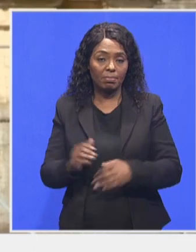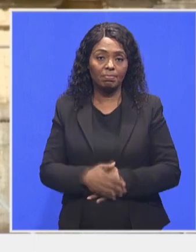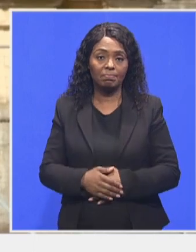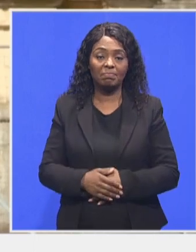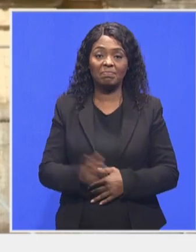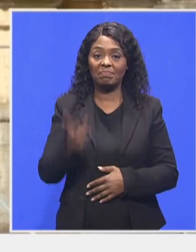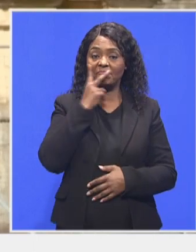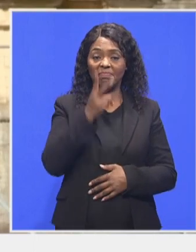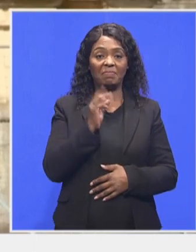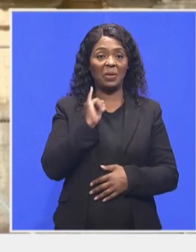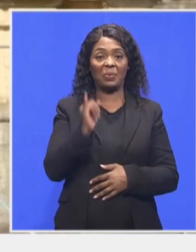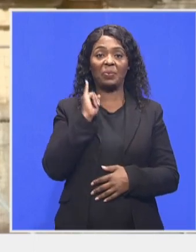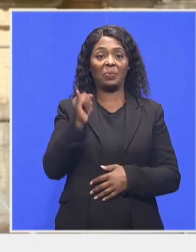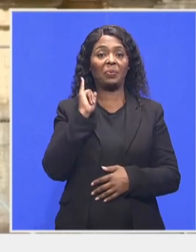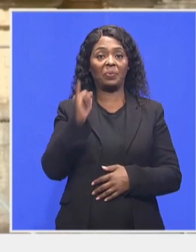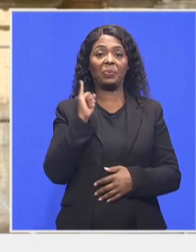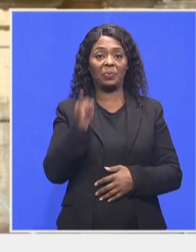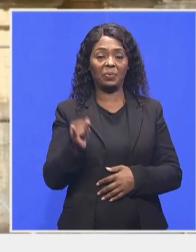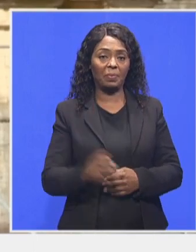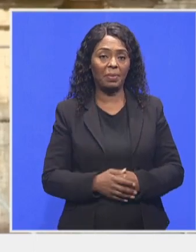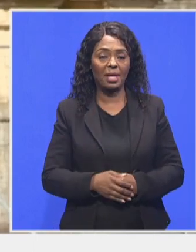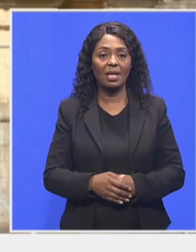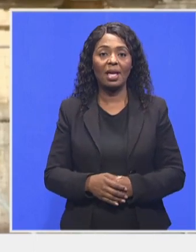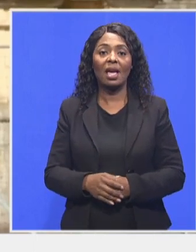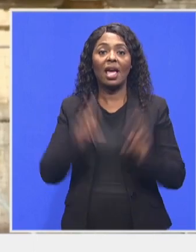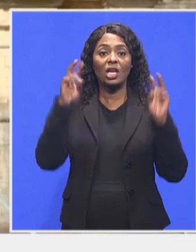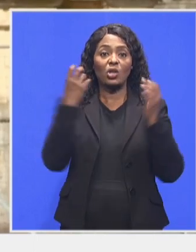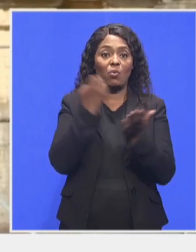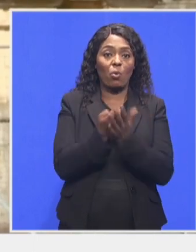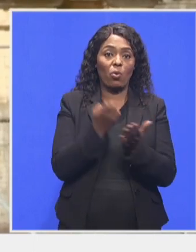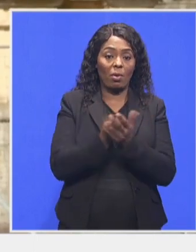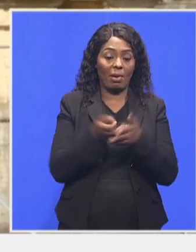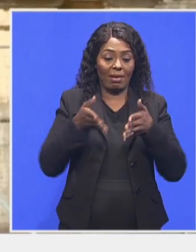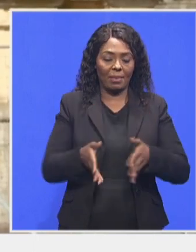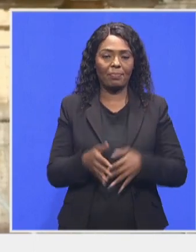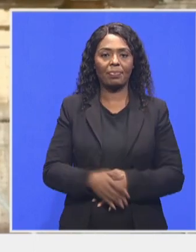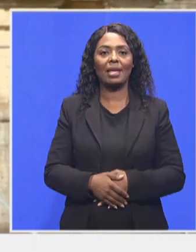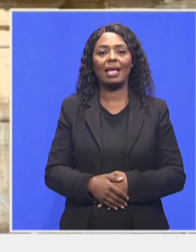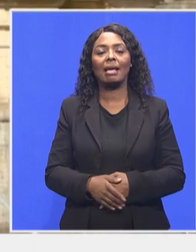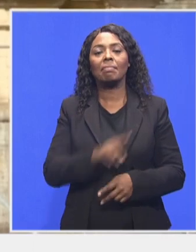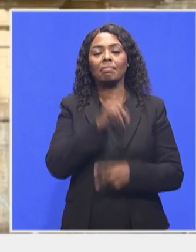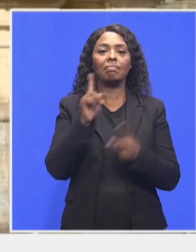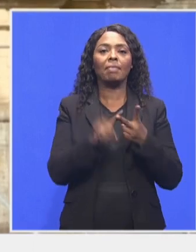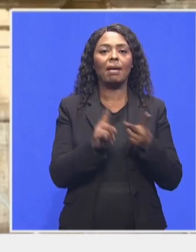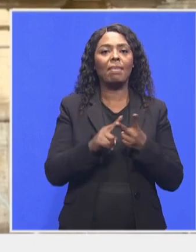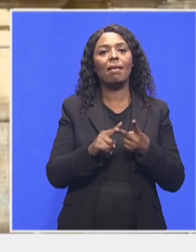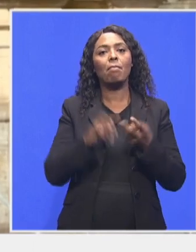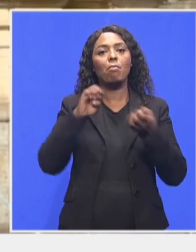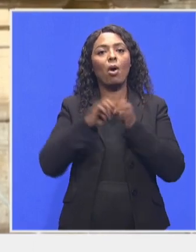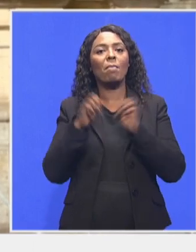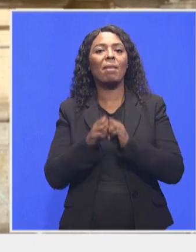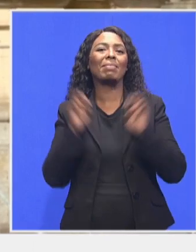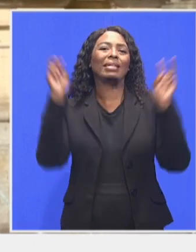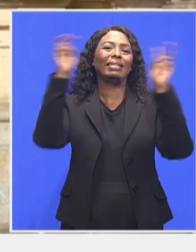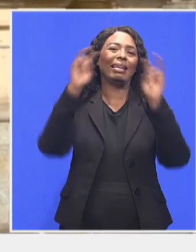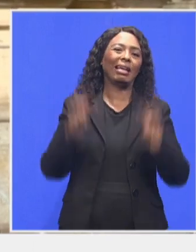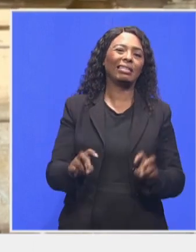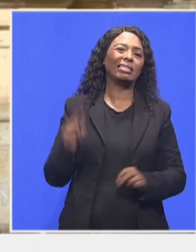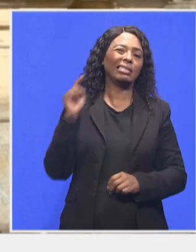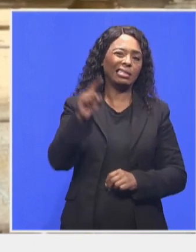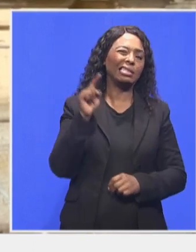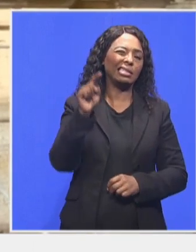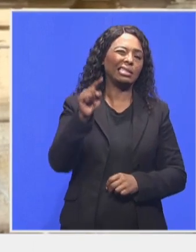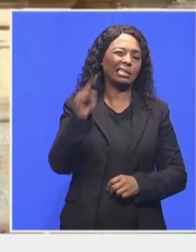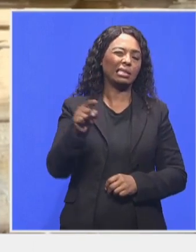cloudy at the moment, given our economic situation. And at the center of that, of course, is the electricity crisis. And that